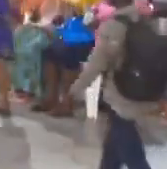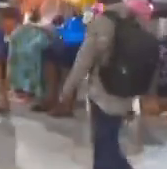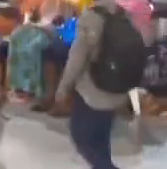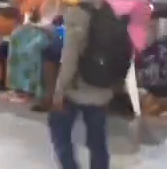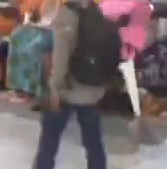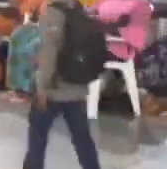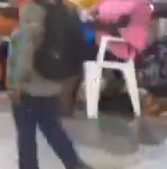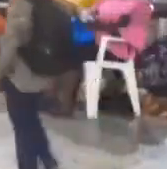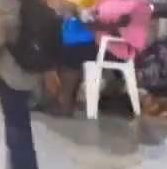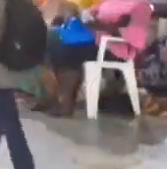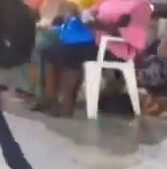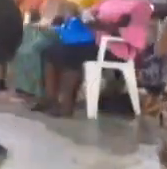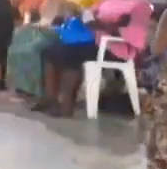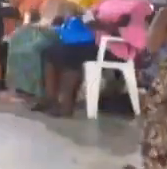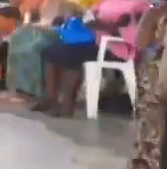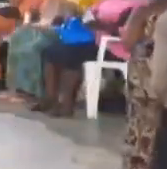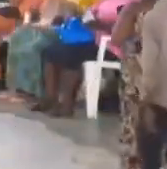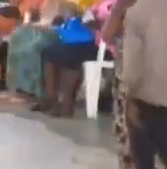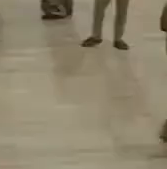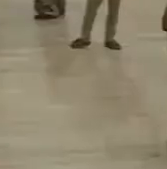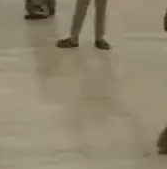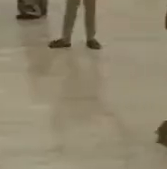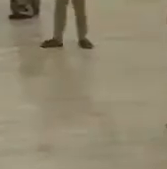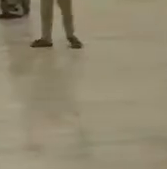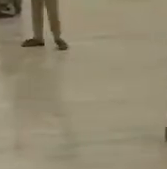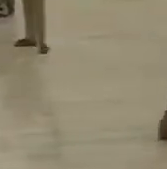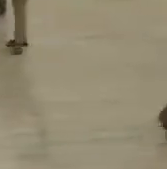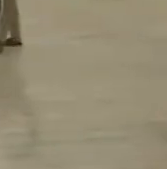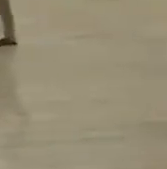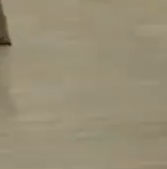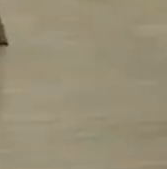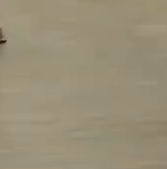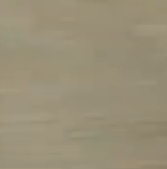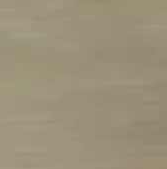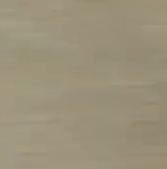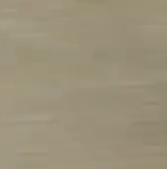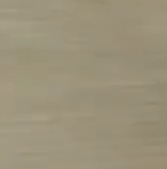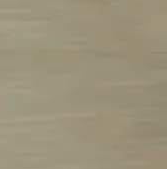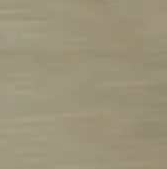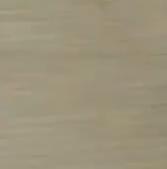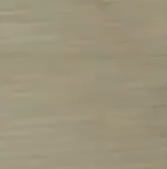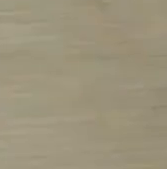All that remains is for us to say thank you to God